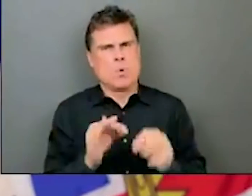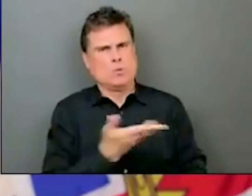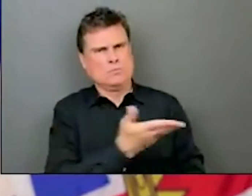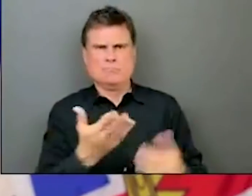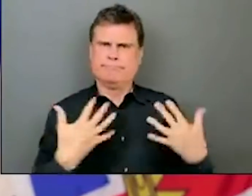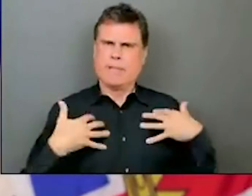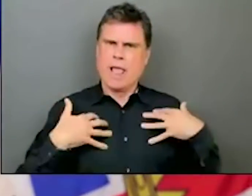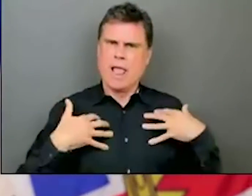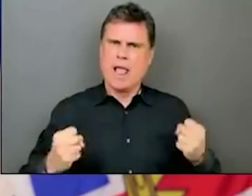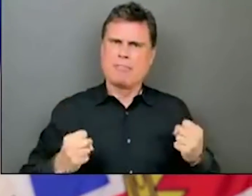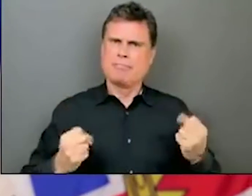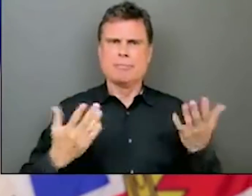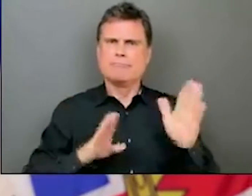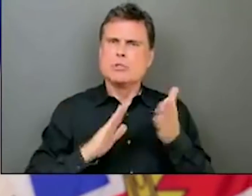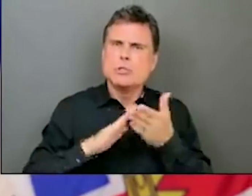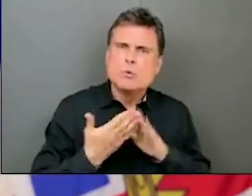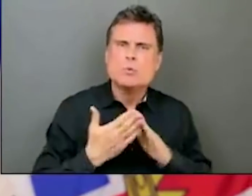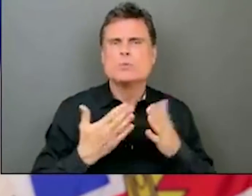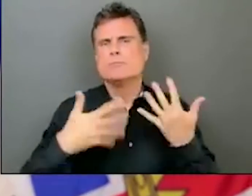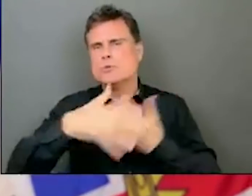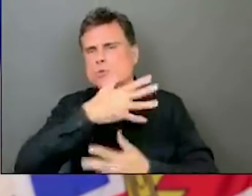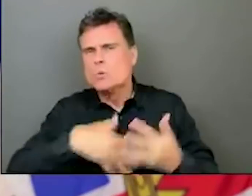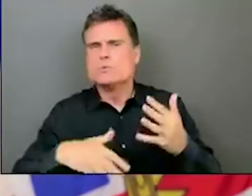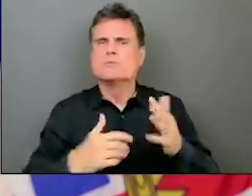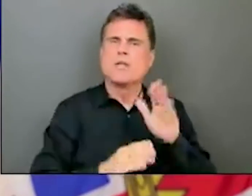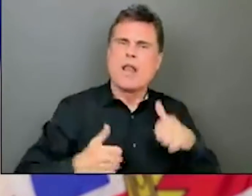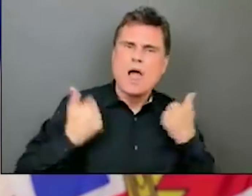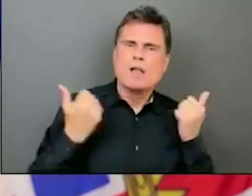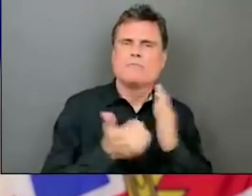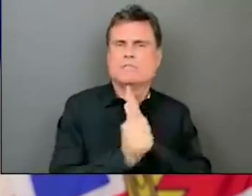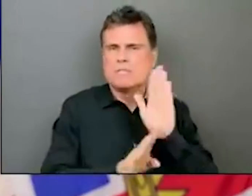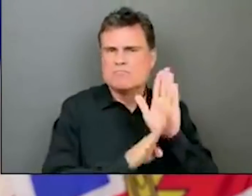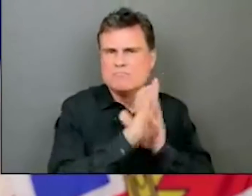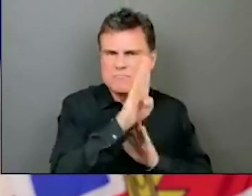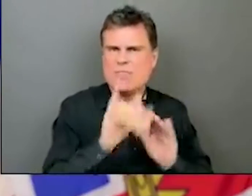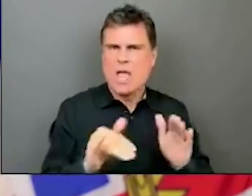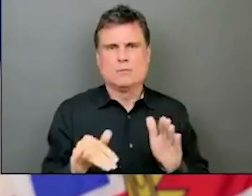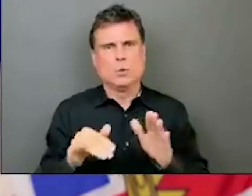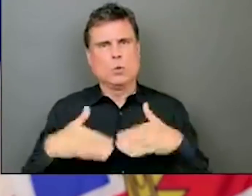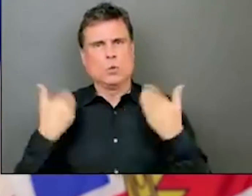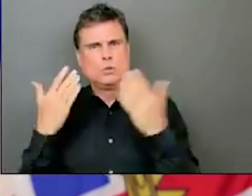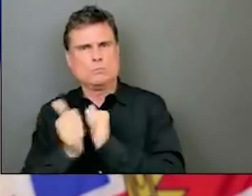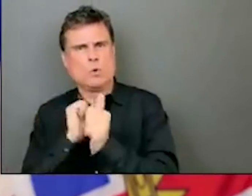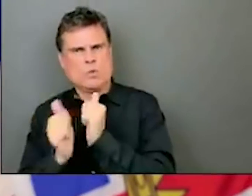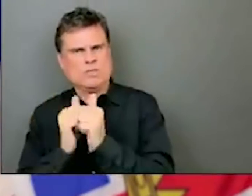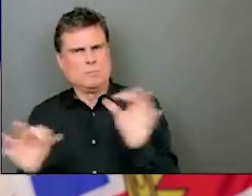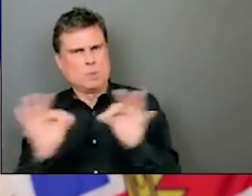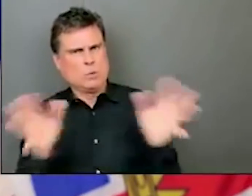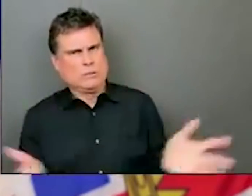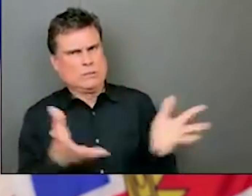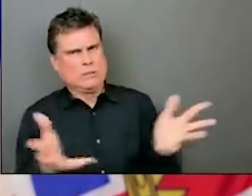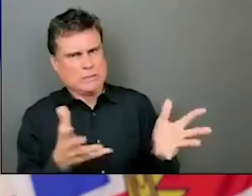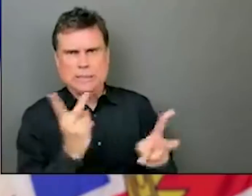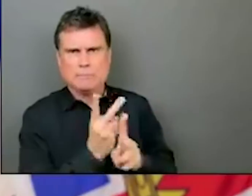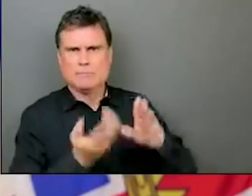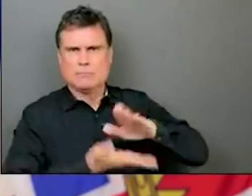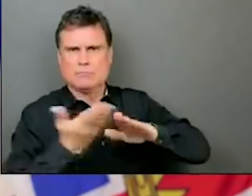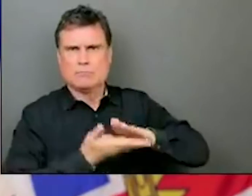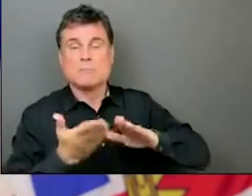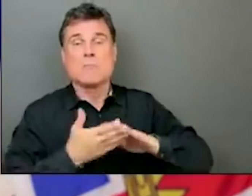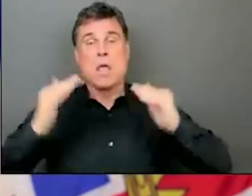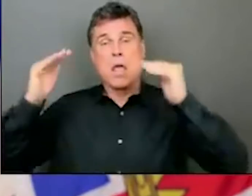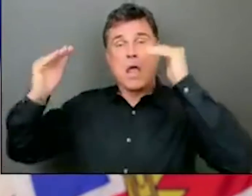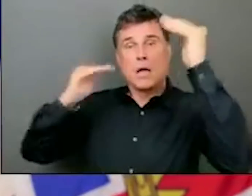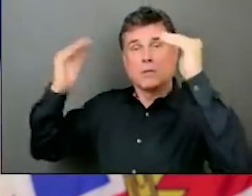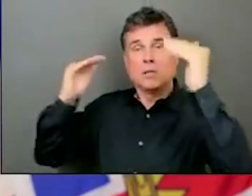really important part of their growth and development. And as you know, we have prioritized youth sports and activities for that